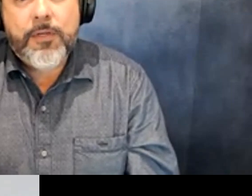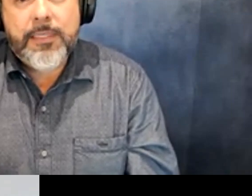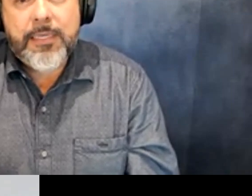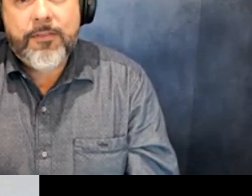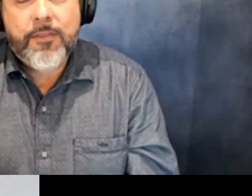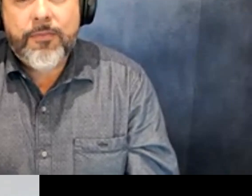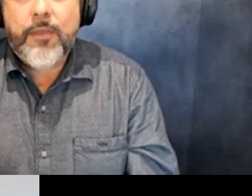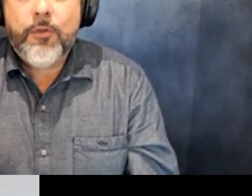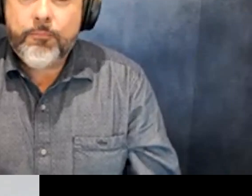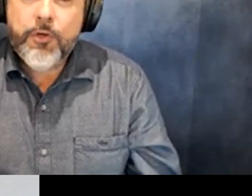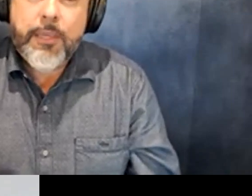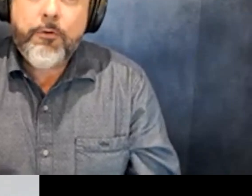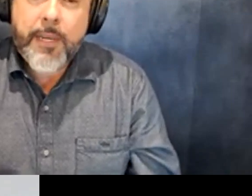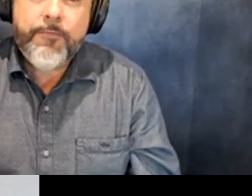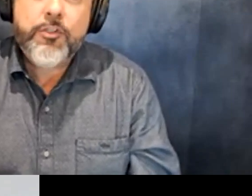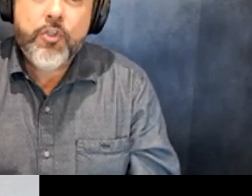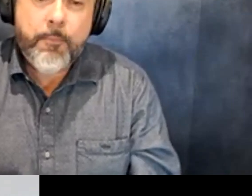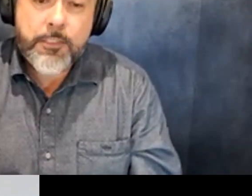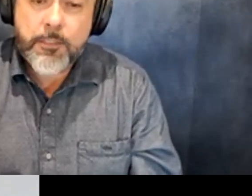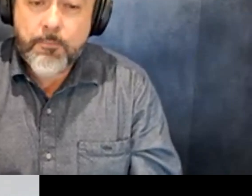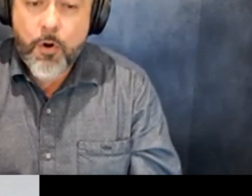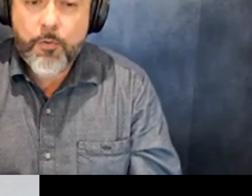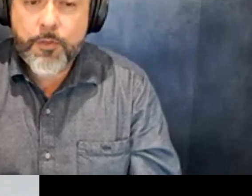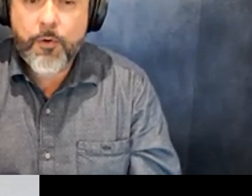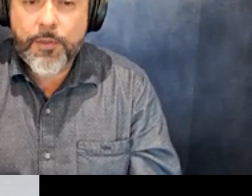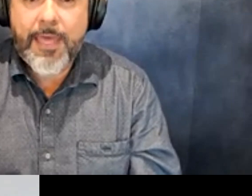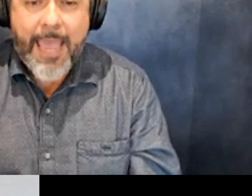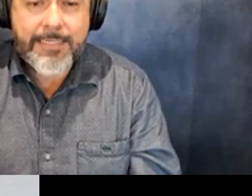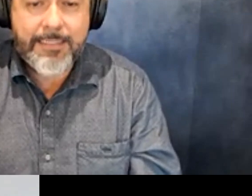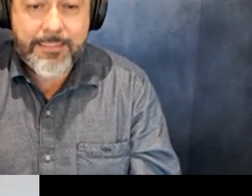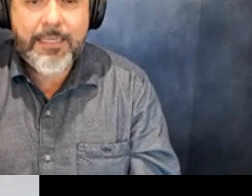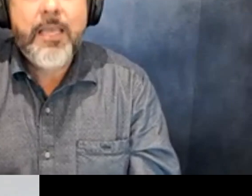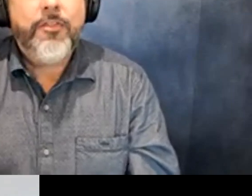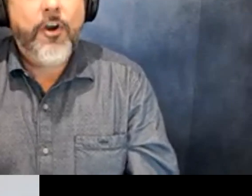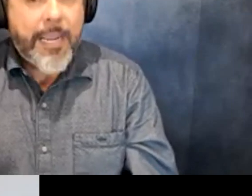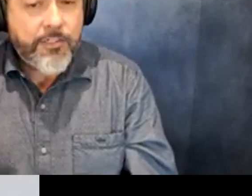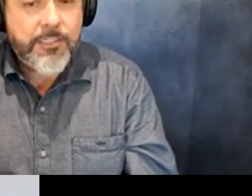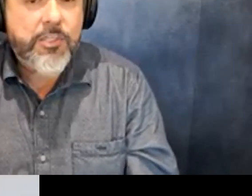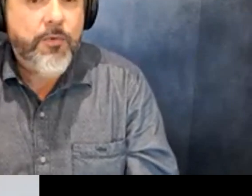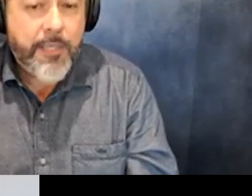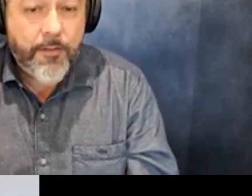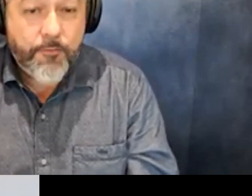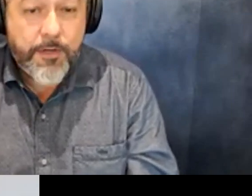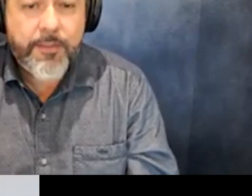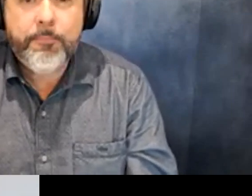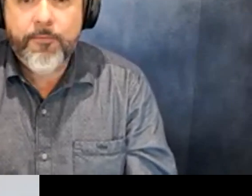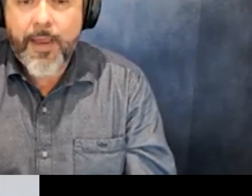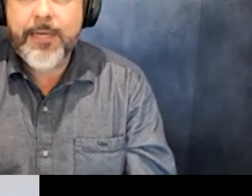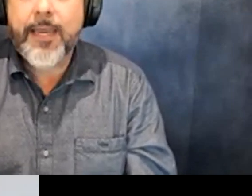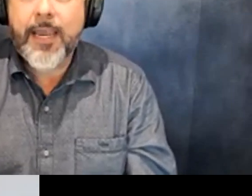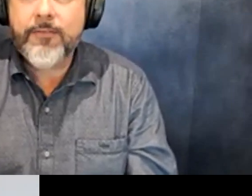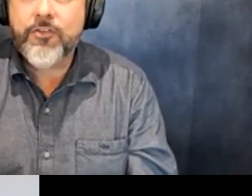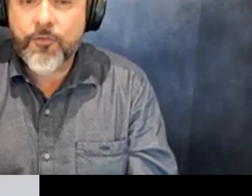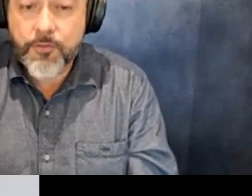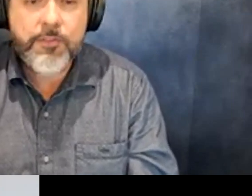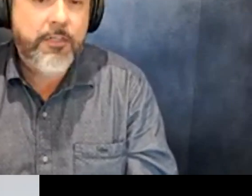they will benefit so much more, with that access. There are agencies throughout California that provide